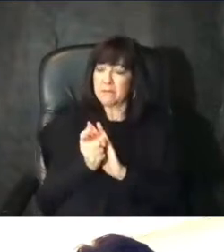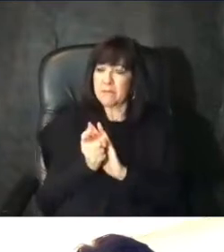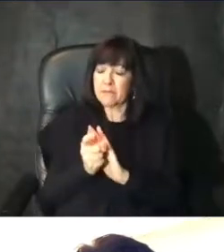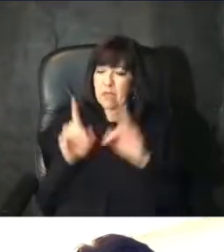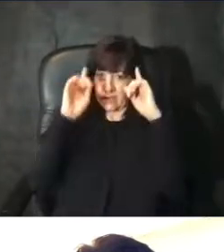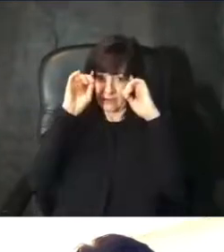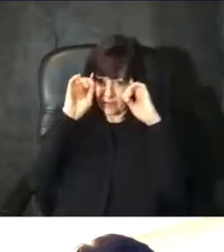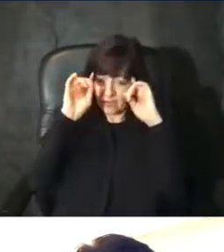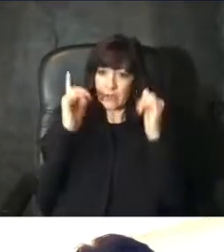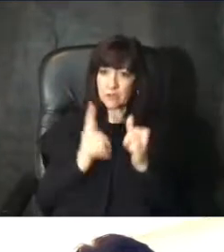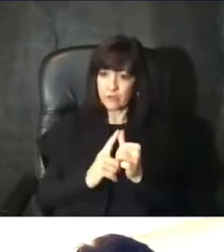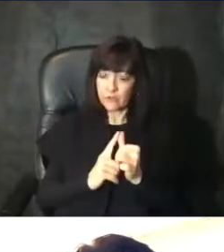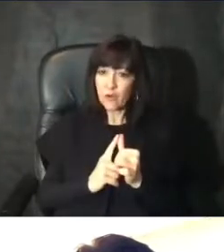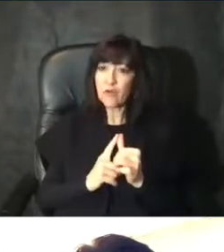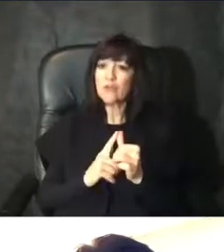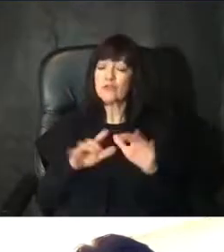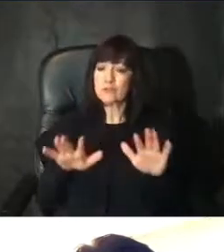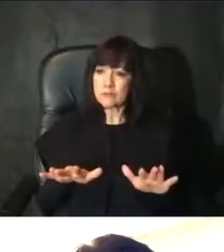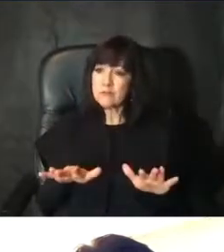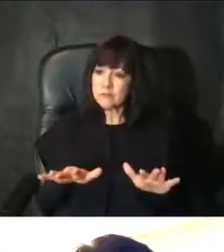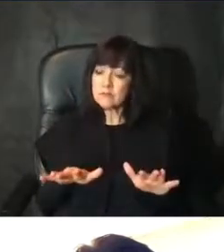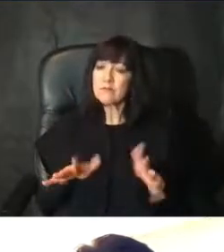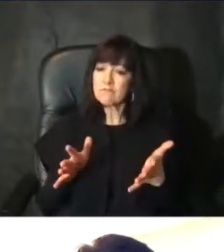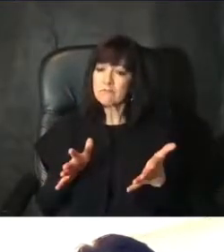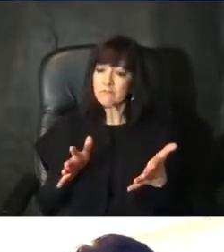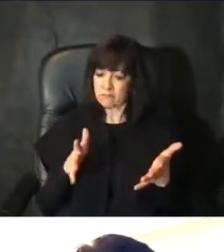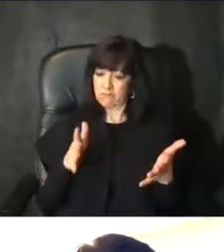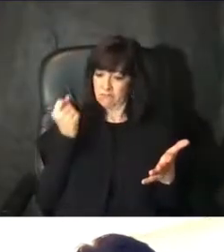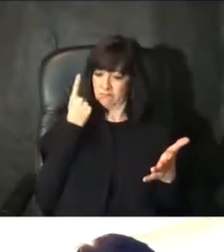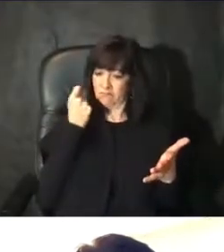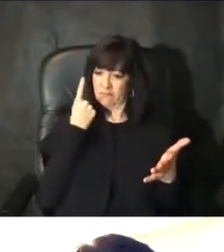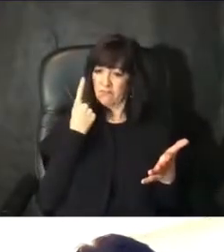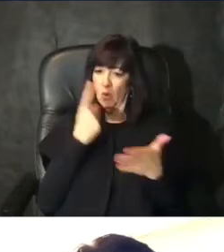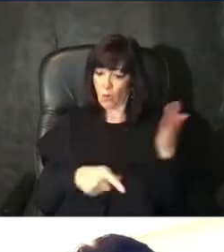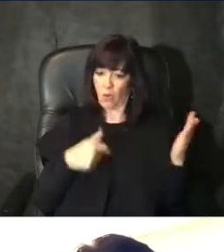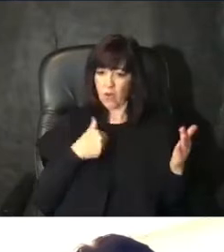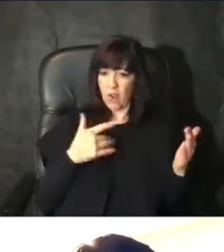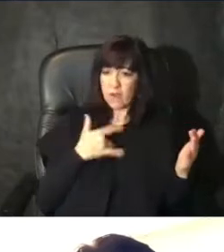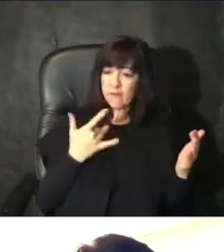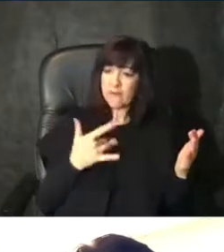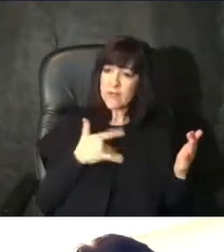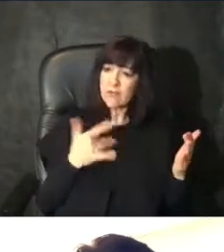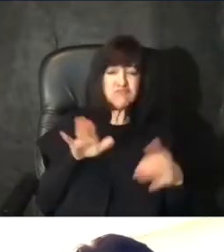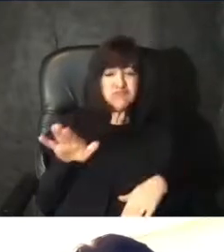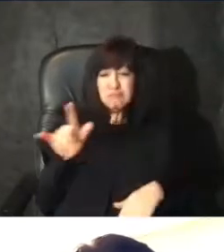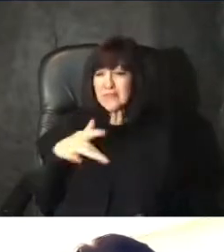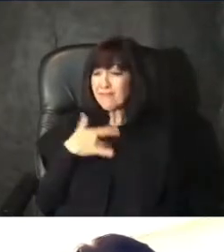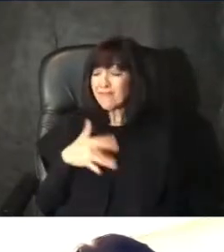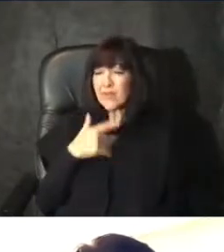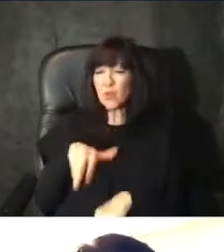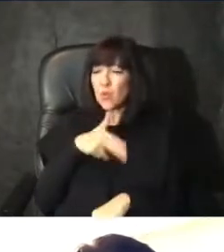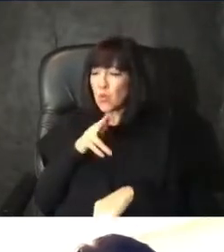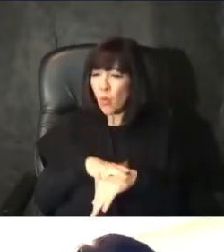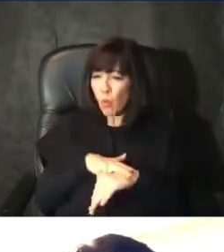order to do that, they actually have to have a good sense of awareness and the ability to reflect. And a lot of kids and teens just haven't developed that